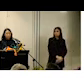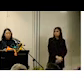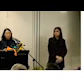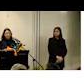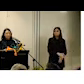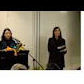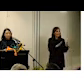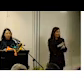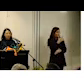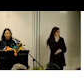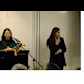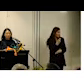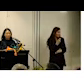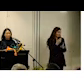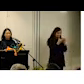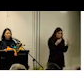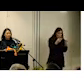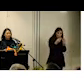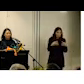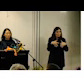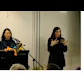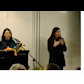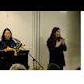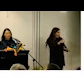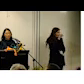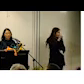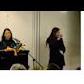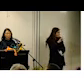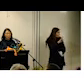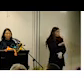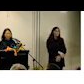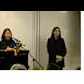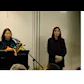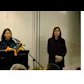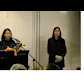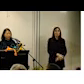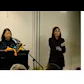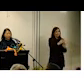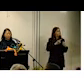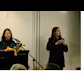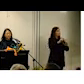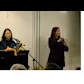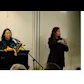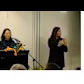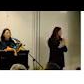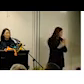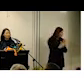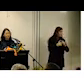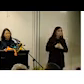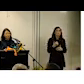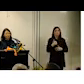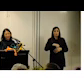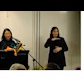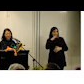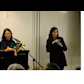So to find treatment options for these people with hyperinhibition, we have 2 ongoing projects at the moment. So we're using